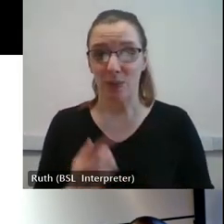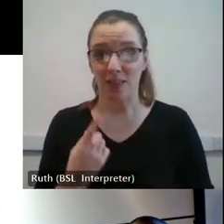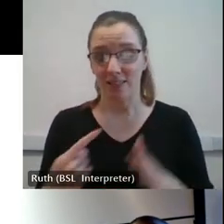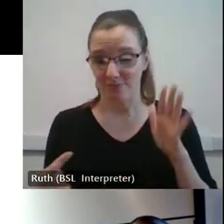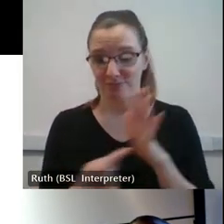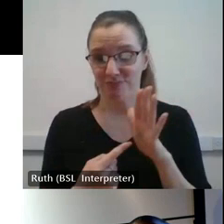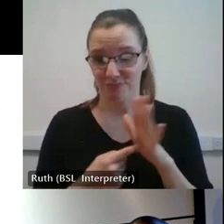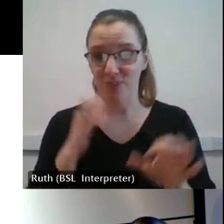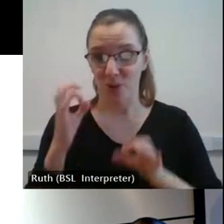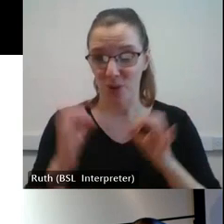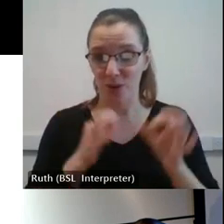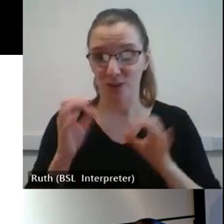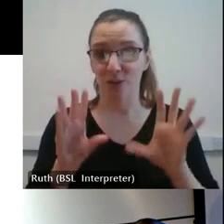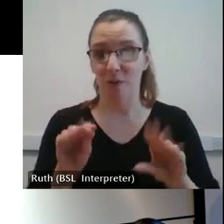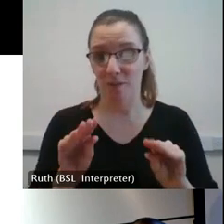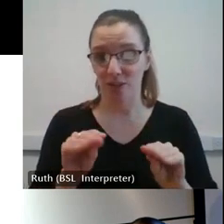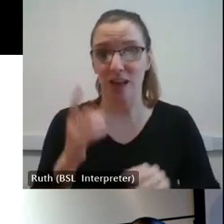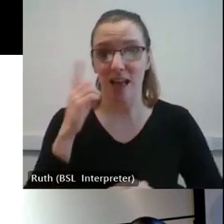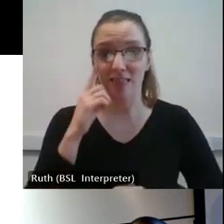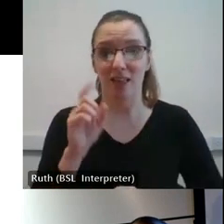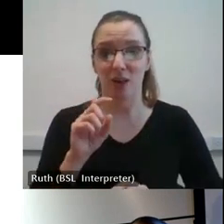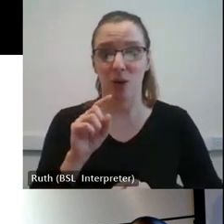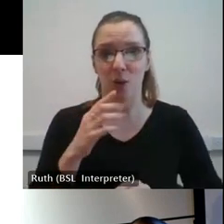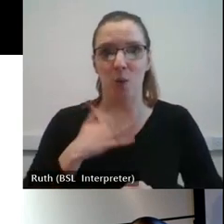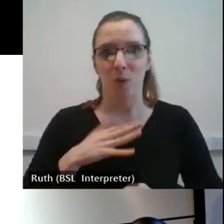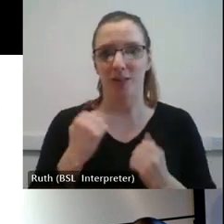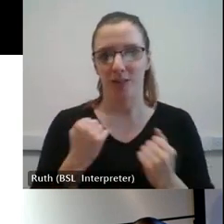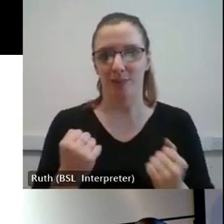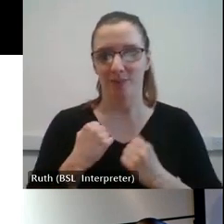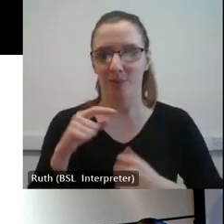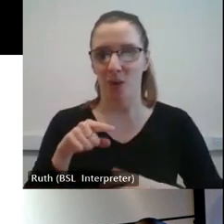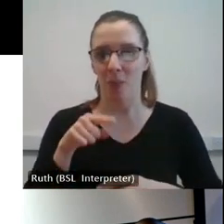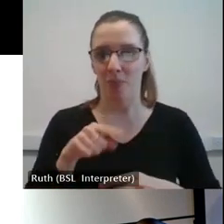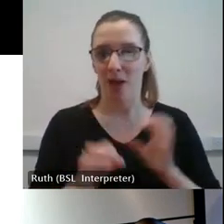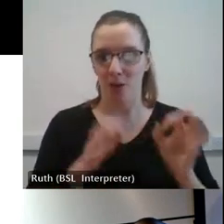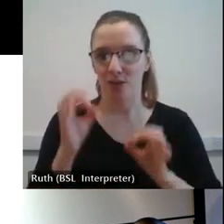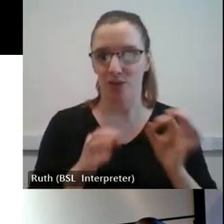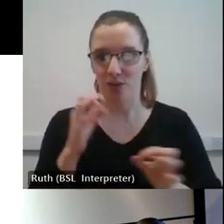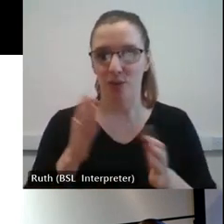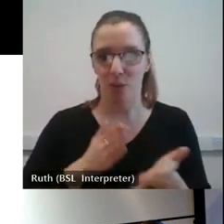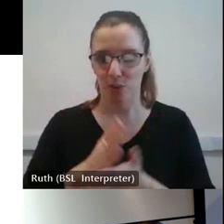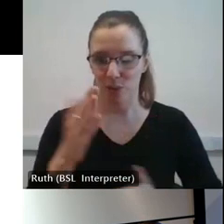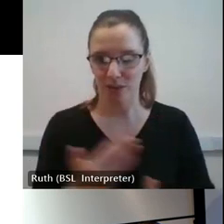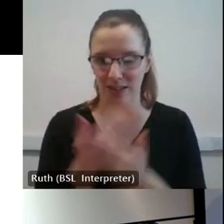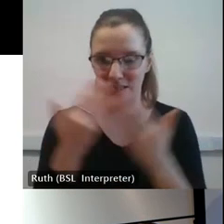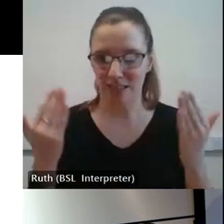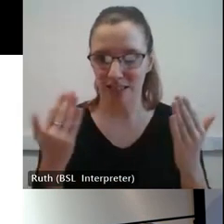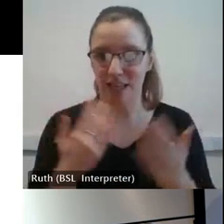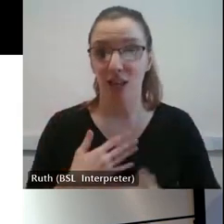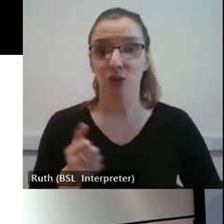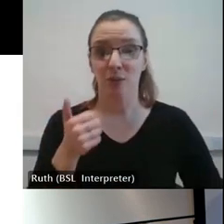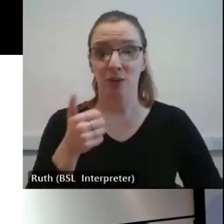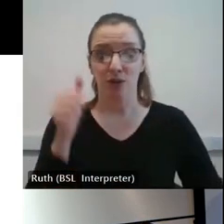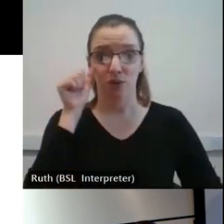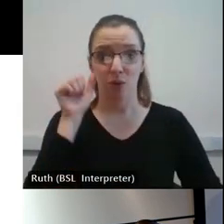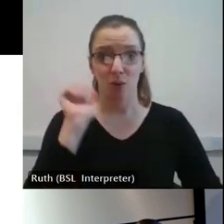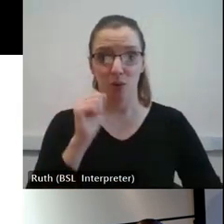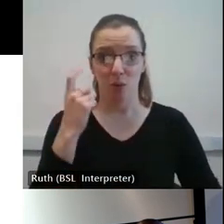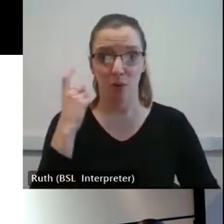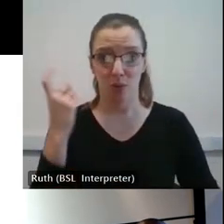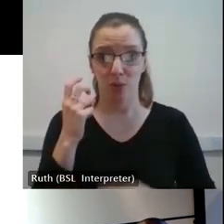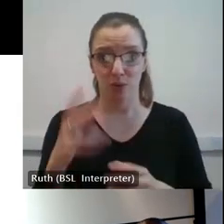to end on. And I think one that we need to keep reflecting and pushing back on as today progresses. But yeah, be good to know your thoughts on that. You